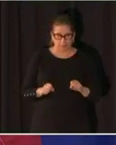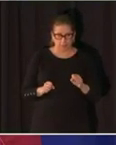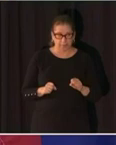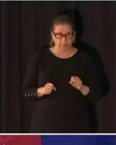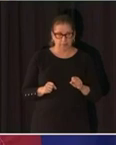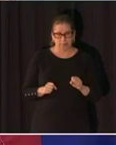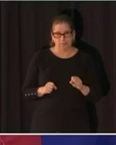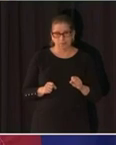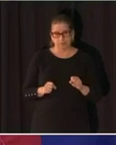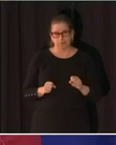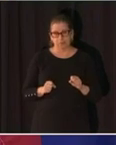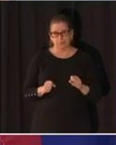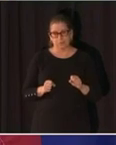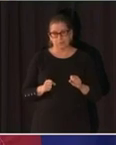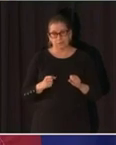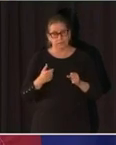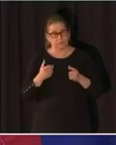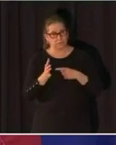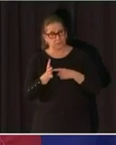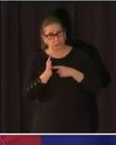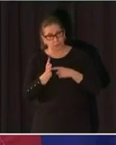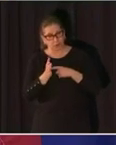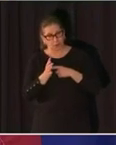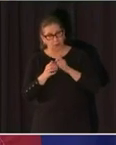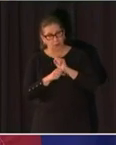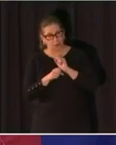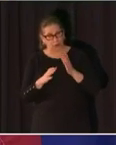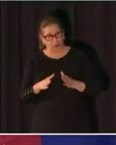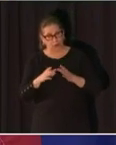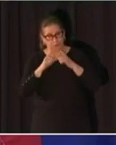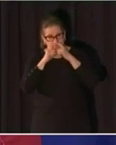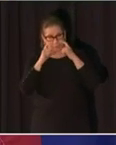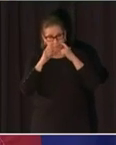stores are required now to wear PPEs.